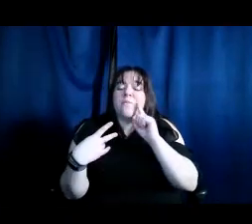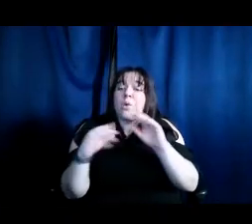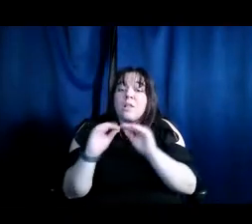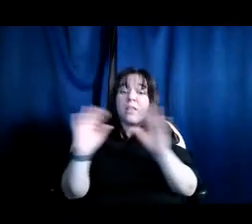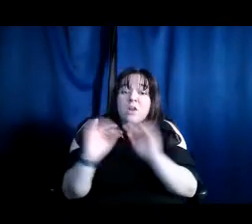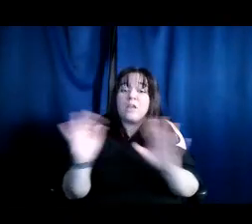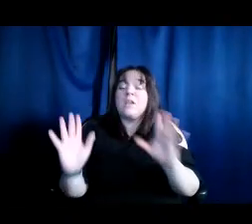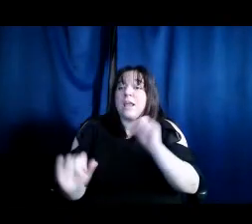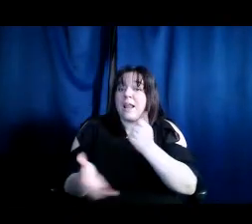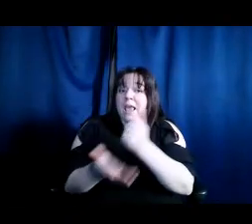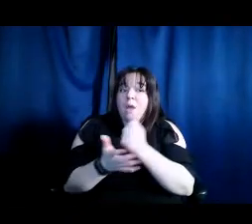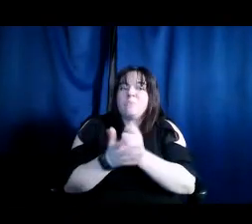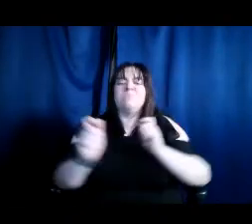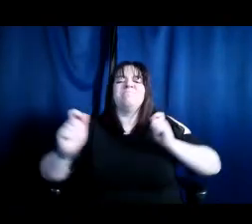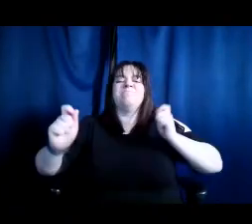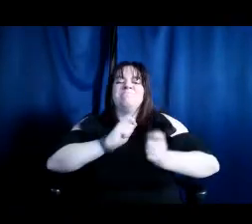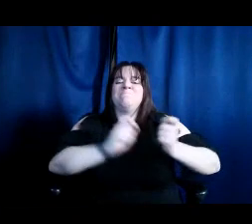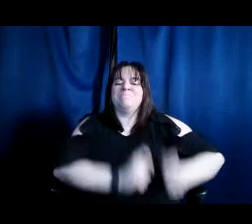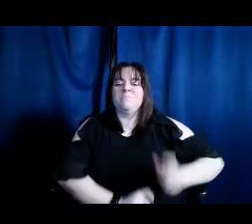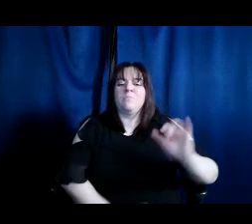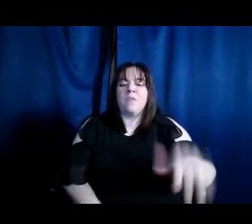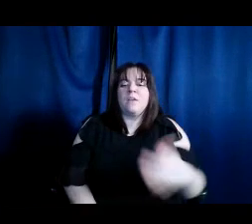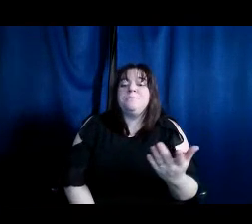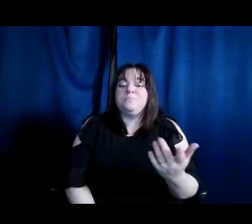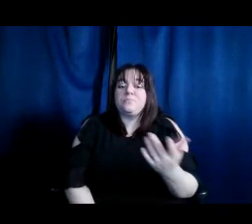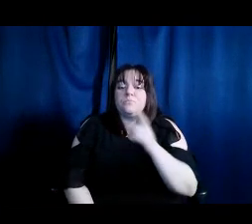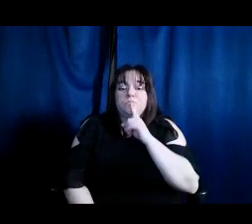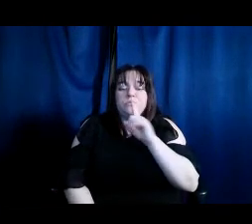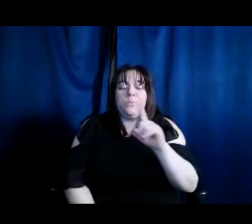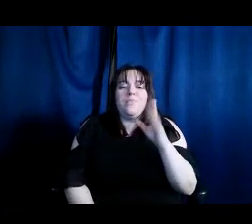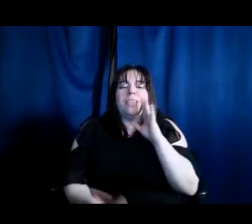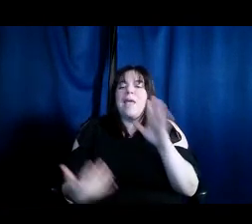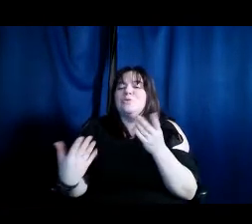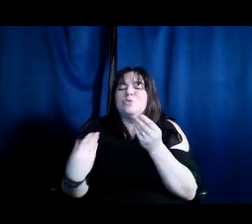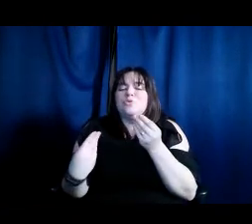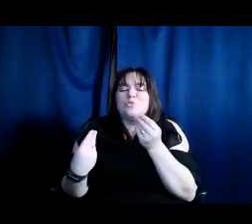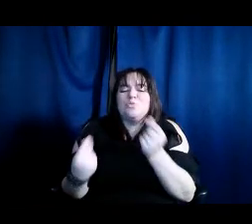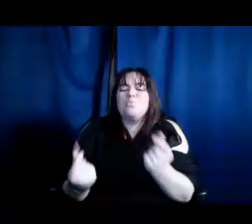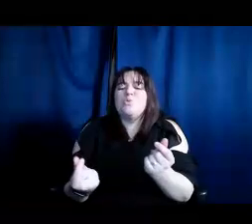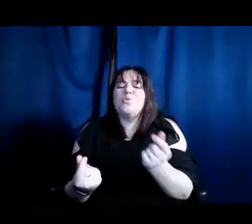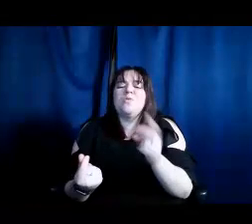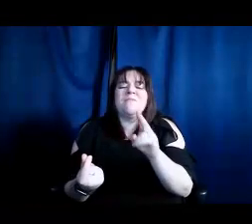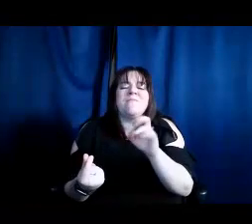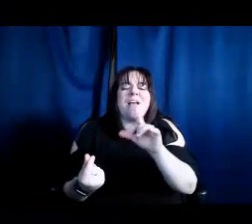moist chocolate base crowned with velvety vanilla icing that melts in your mouth.